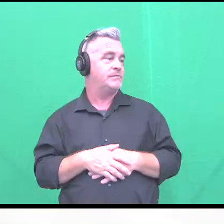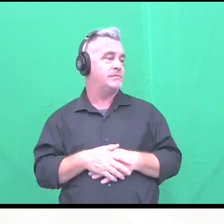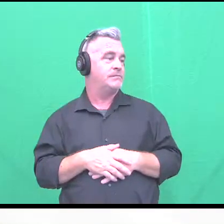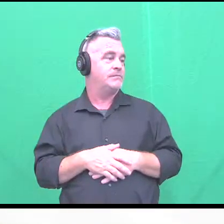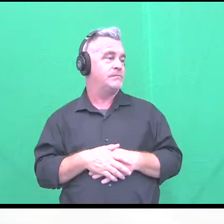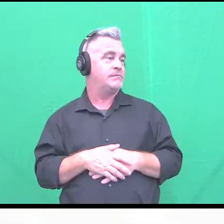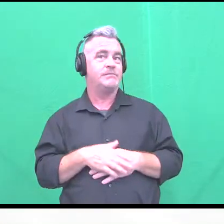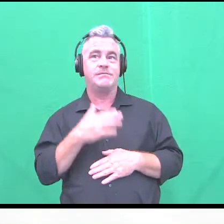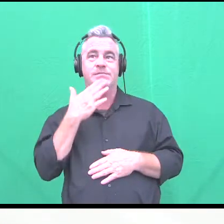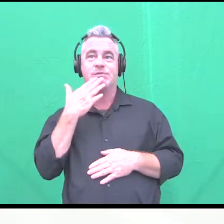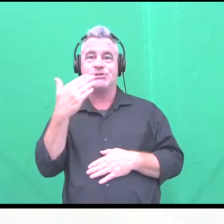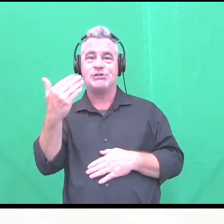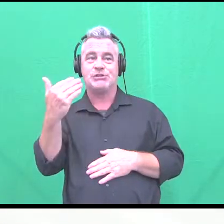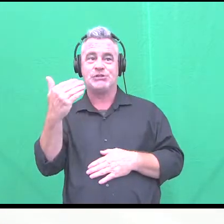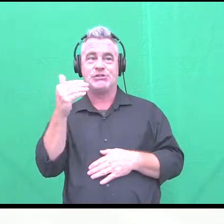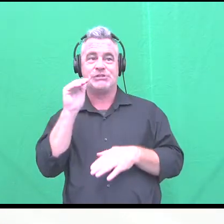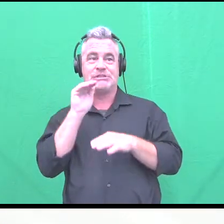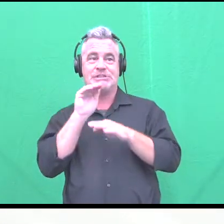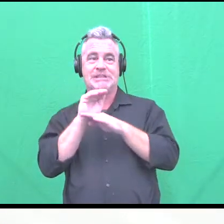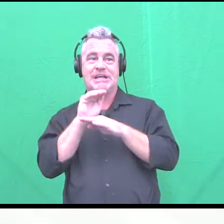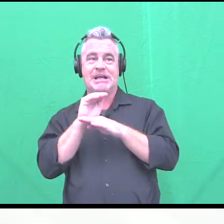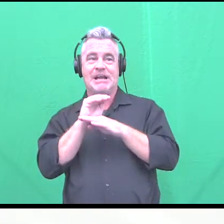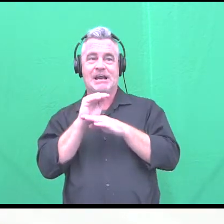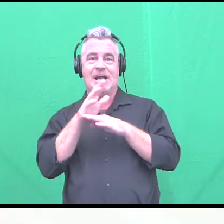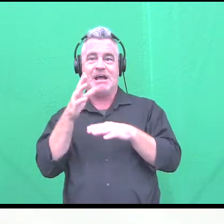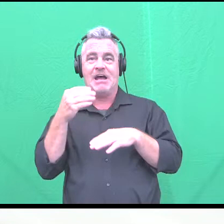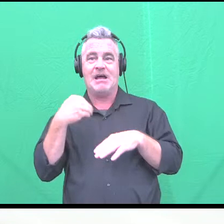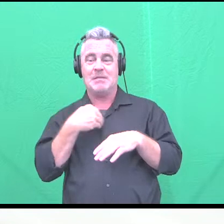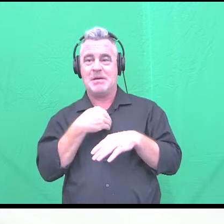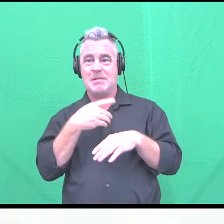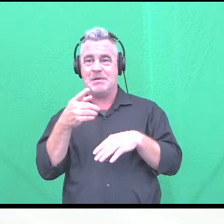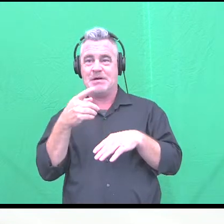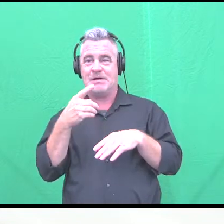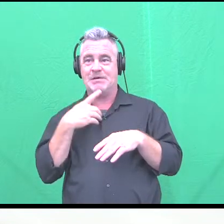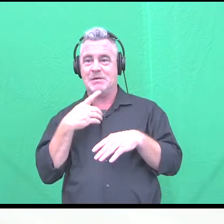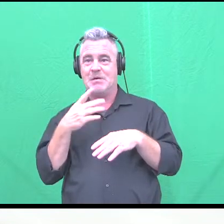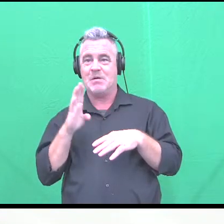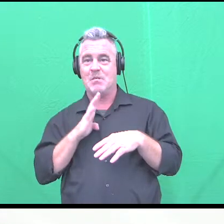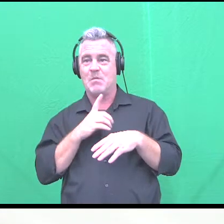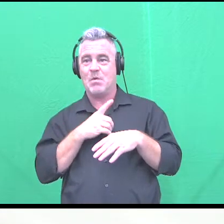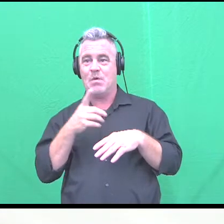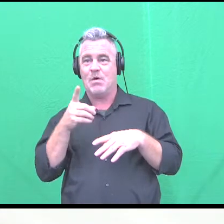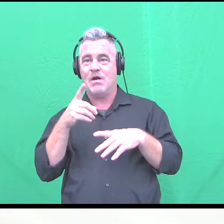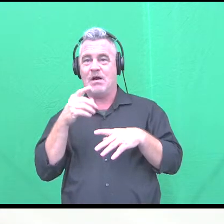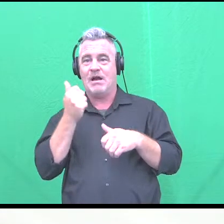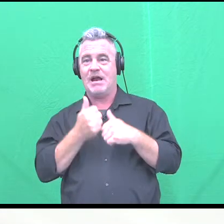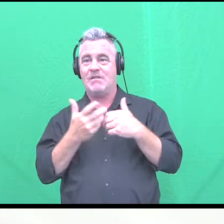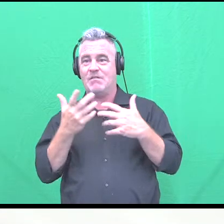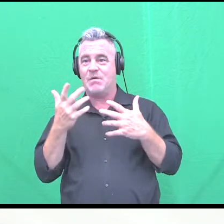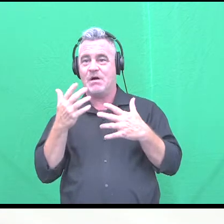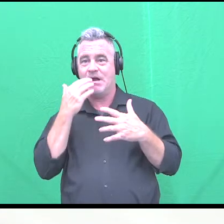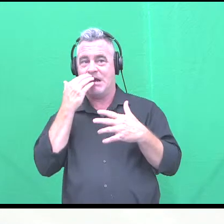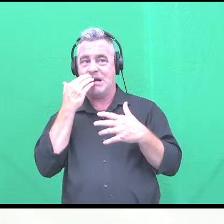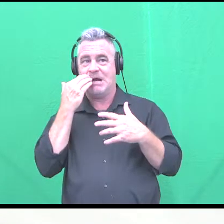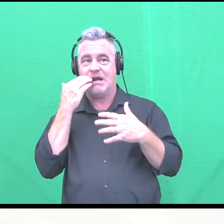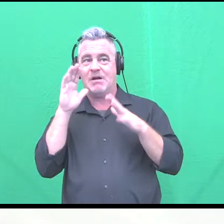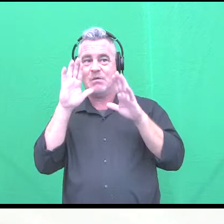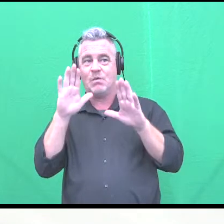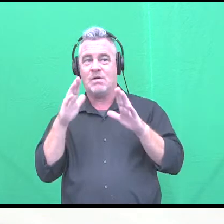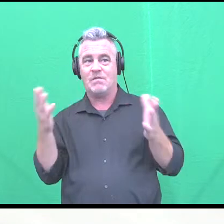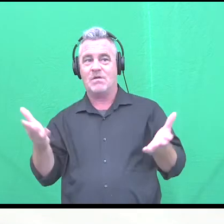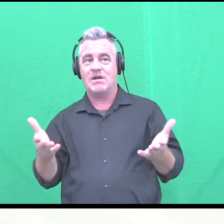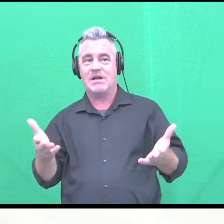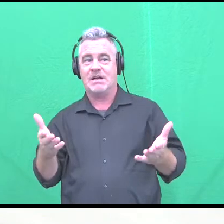Good evening, President Wood, members of the Board of Education, Dr. Sweezy, members of Cabinet. It's great to be with you,